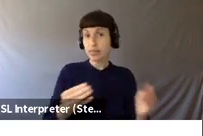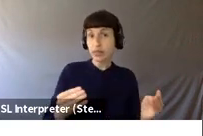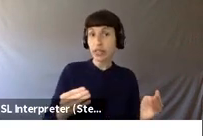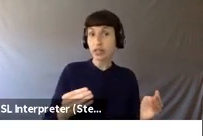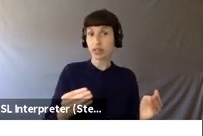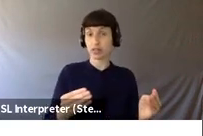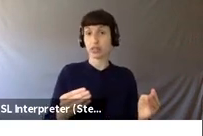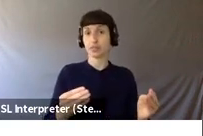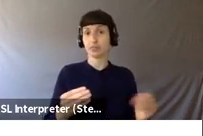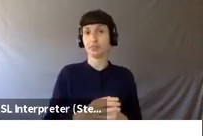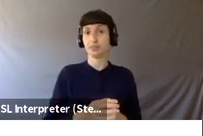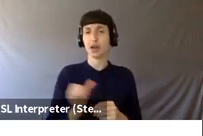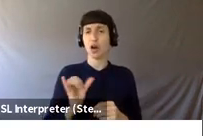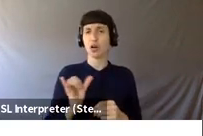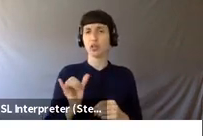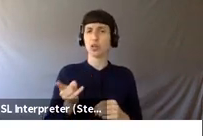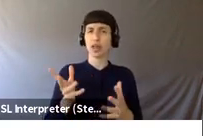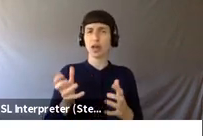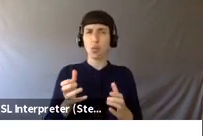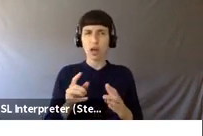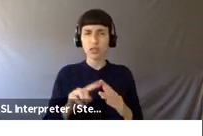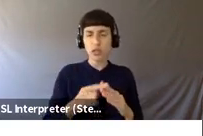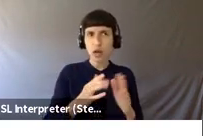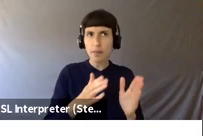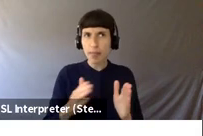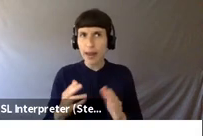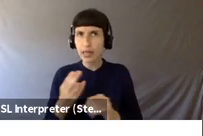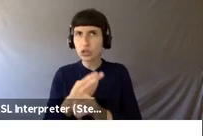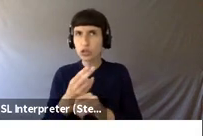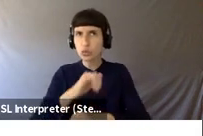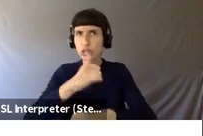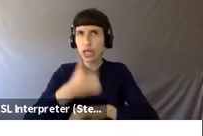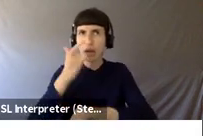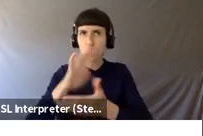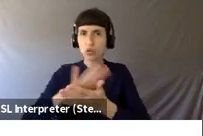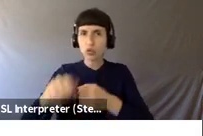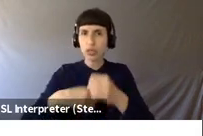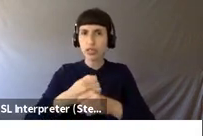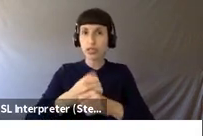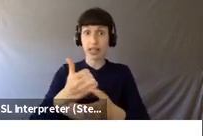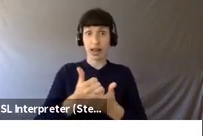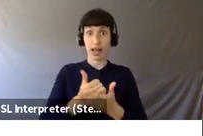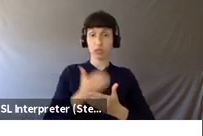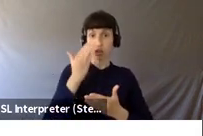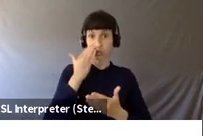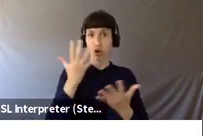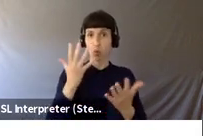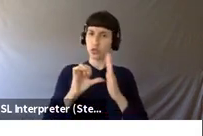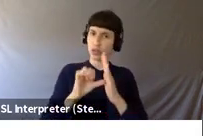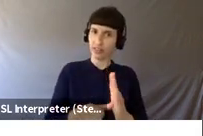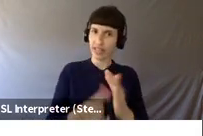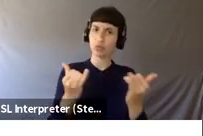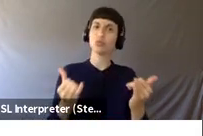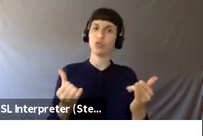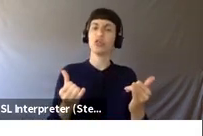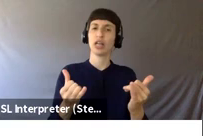also looking to begin planning use. So that definitely helps us on what we're going to highlight today in session two.